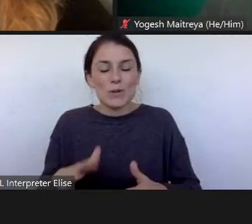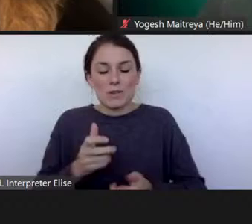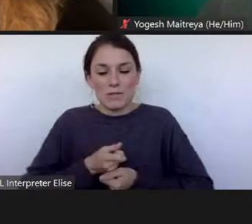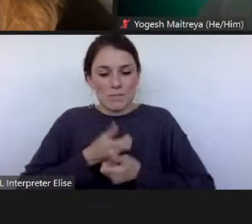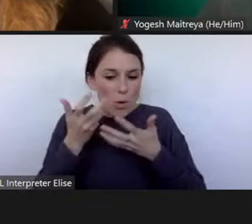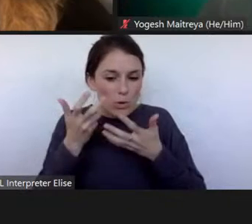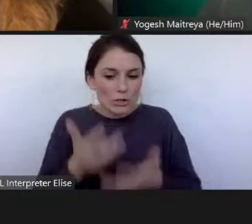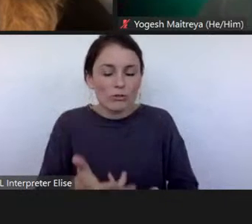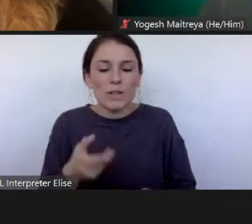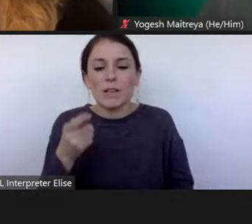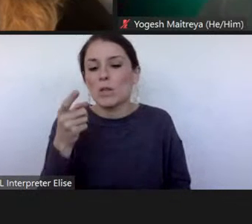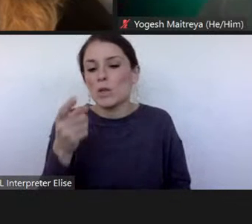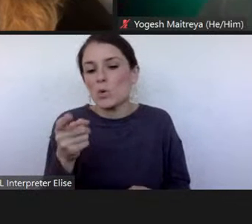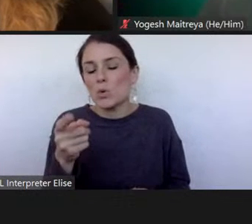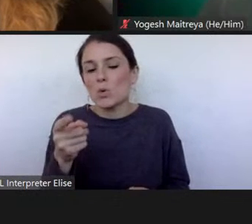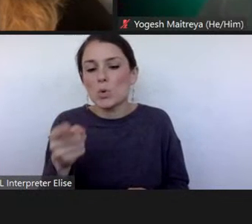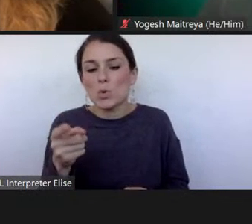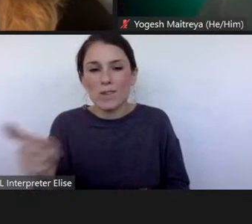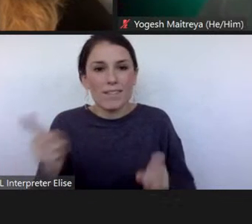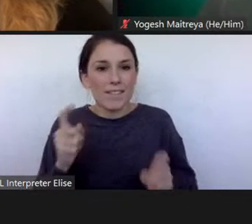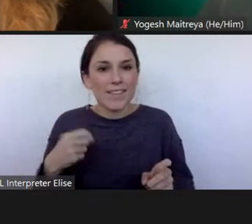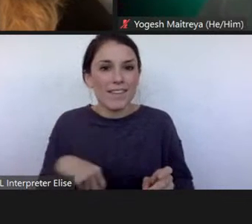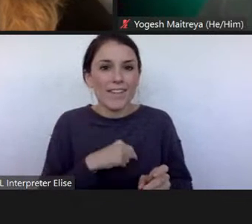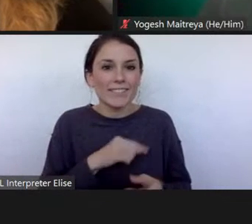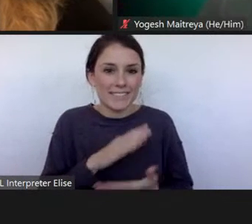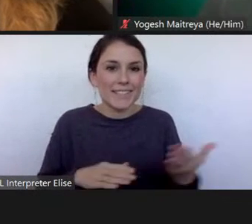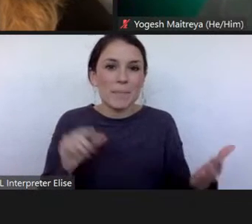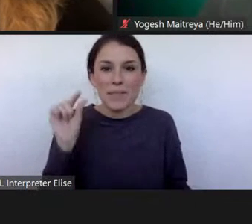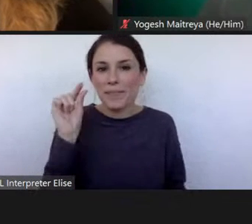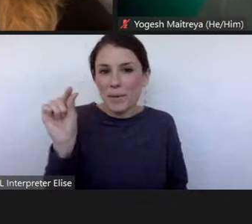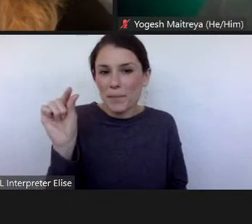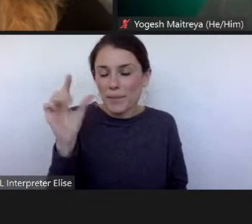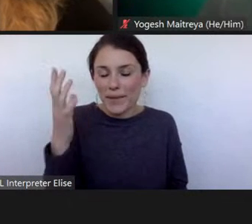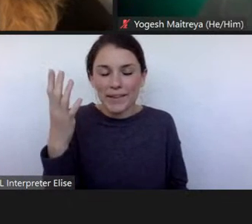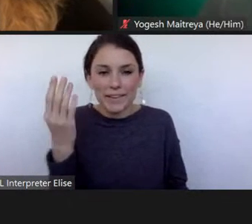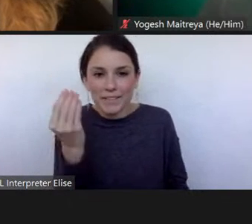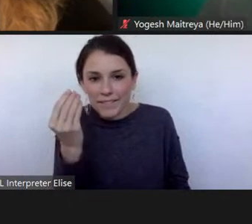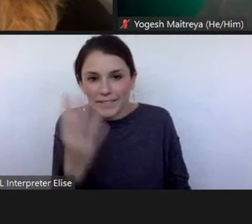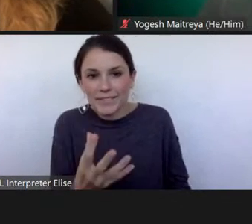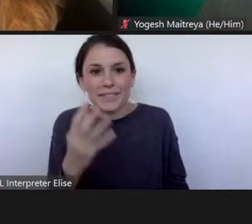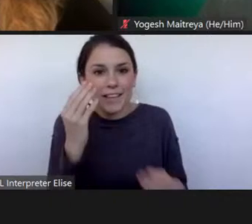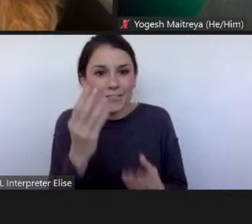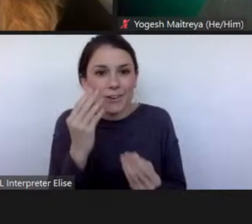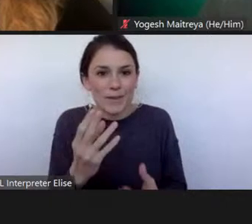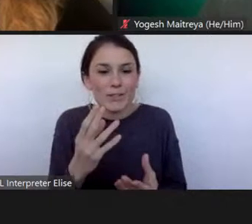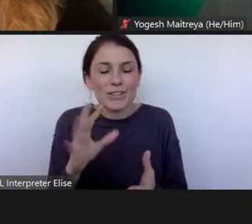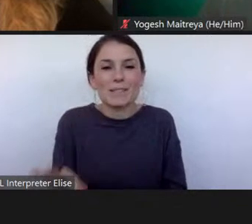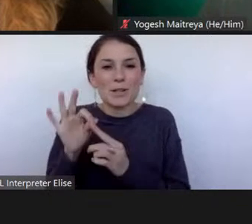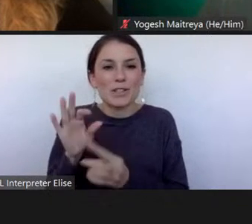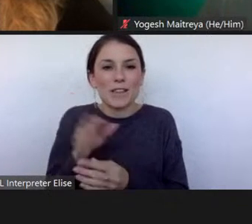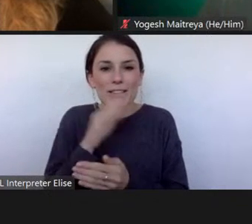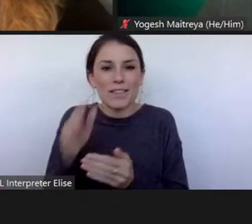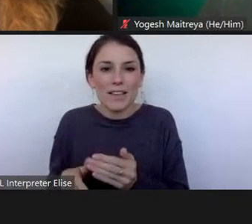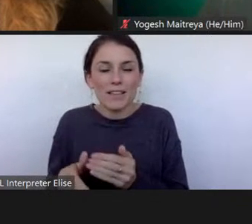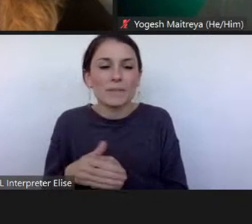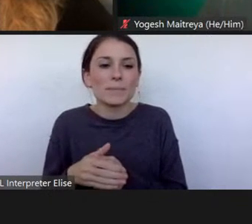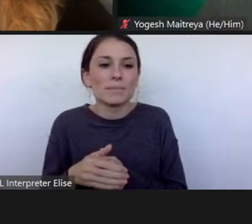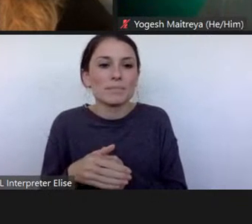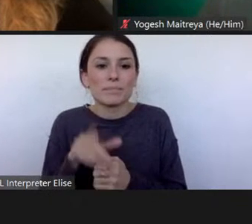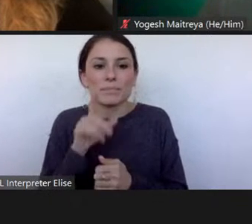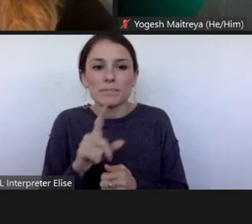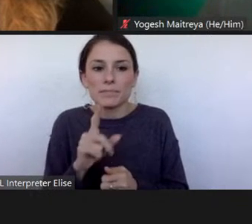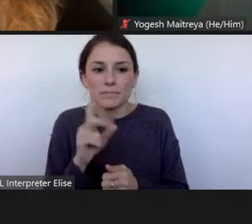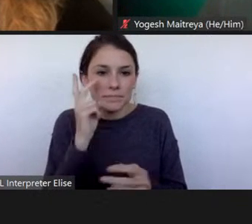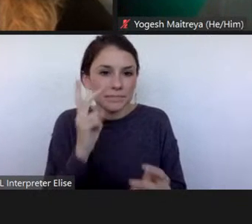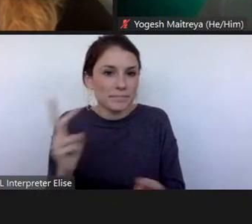that you gave us some little bit of insight into there, especially at the end, it was reminiscent